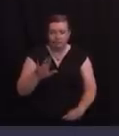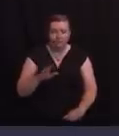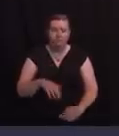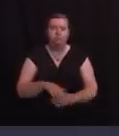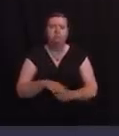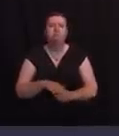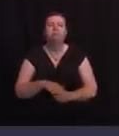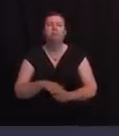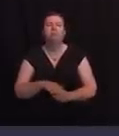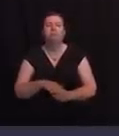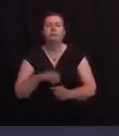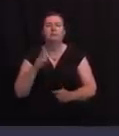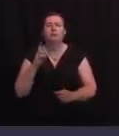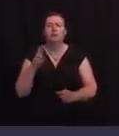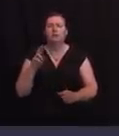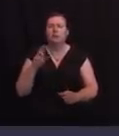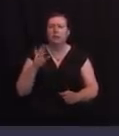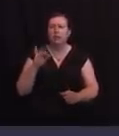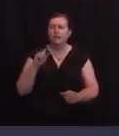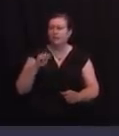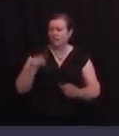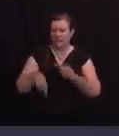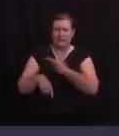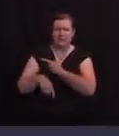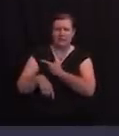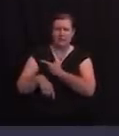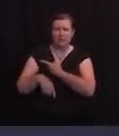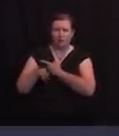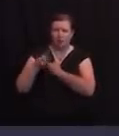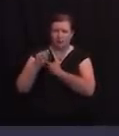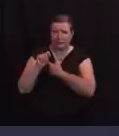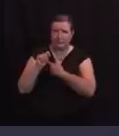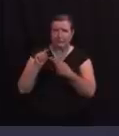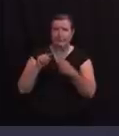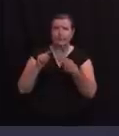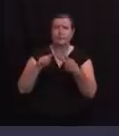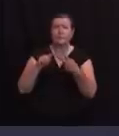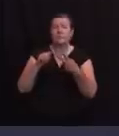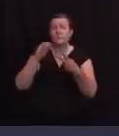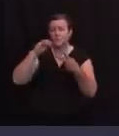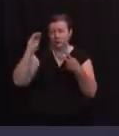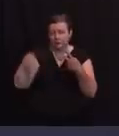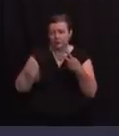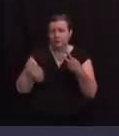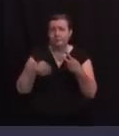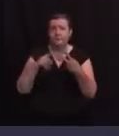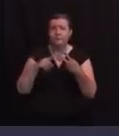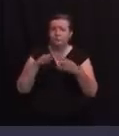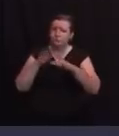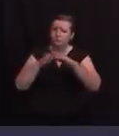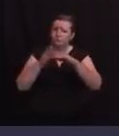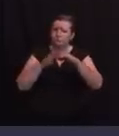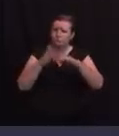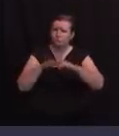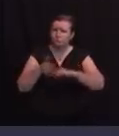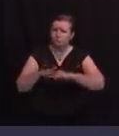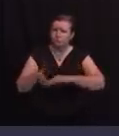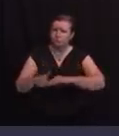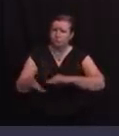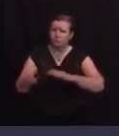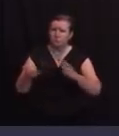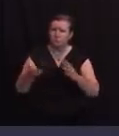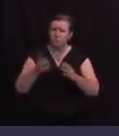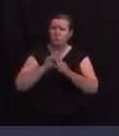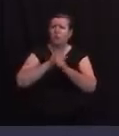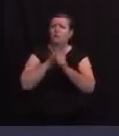Lifshitz, with rate of transmission spot positivity falling, at what point does COVID in this state become essentially like a bad